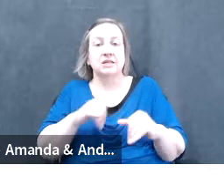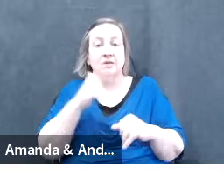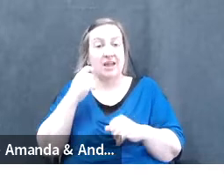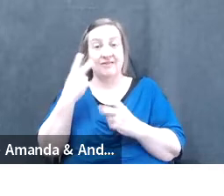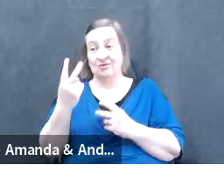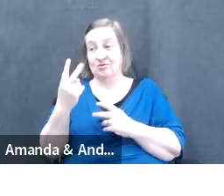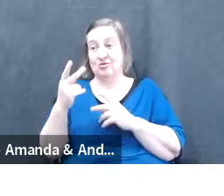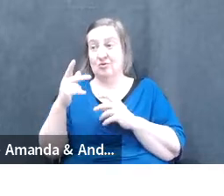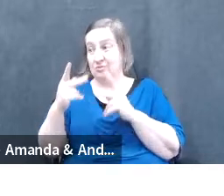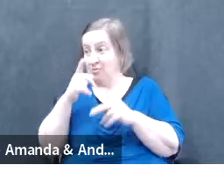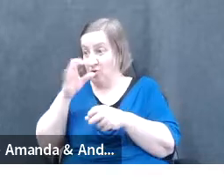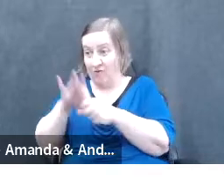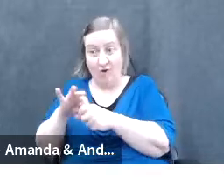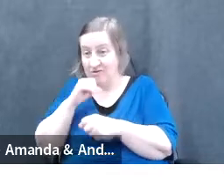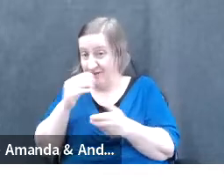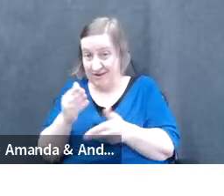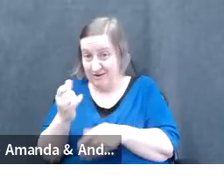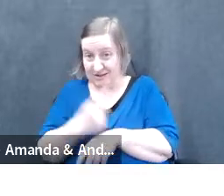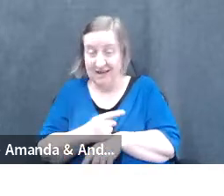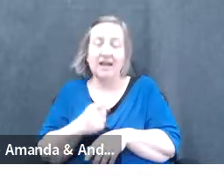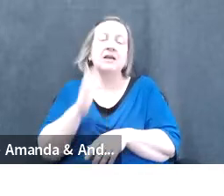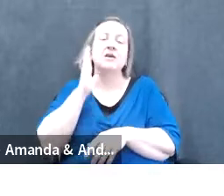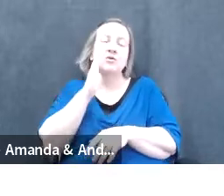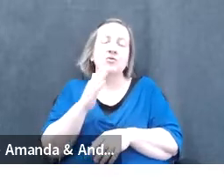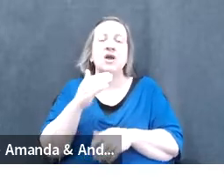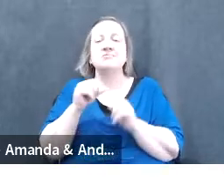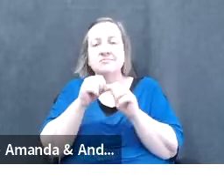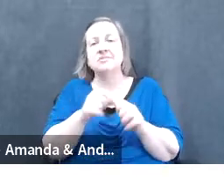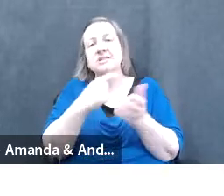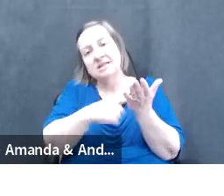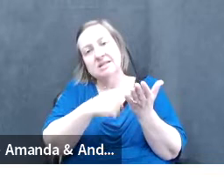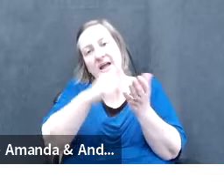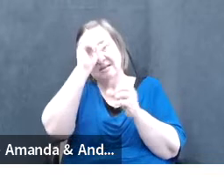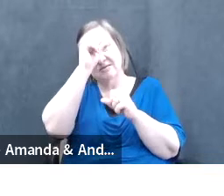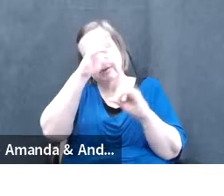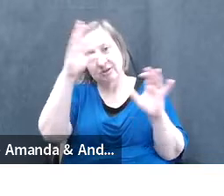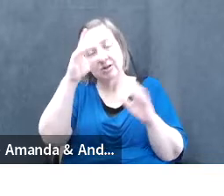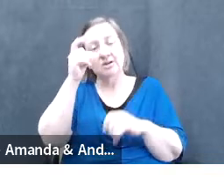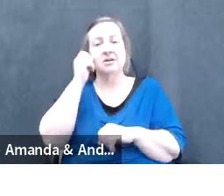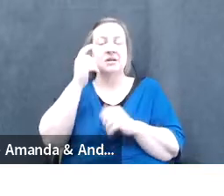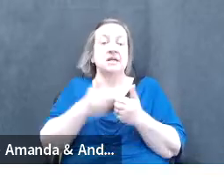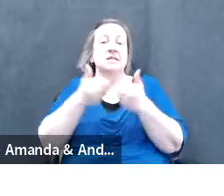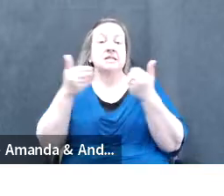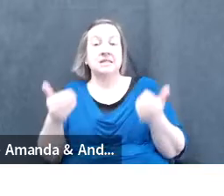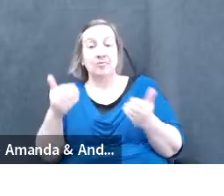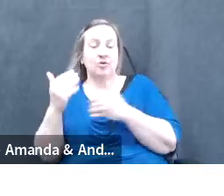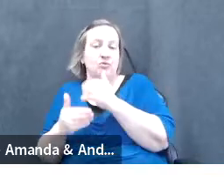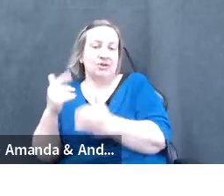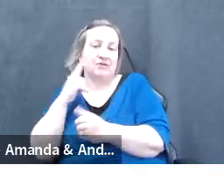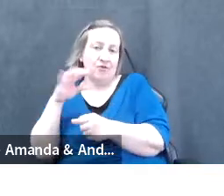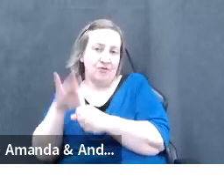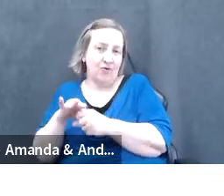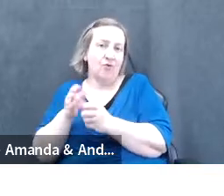today, what we're going to do is we're going to proceed with that discussion of the vision, but then conduct a separate voting process via